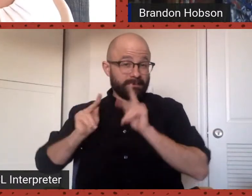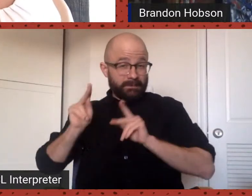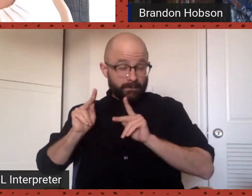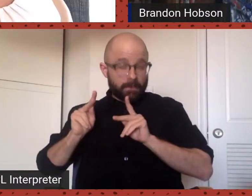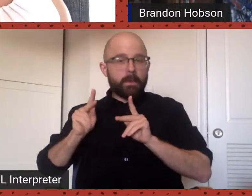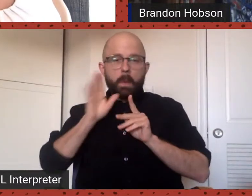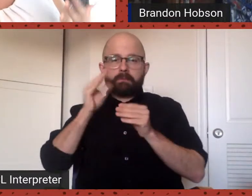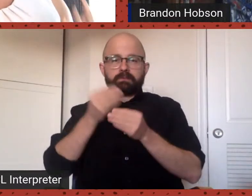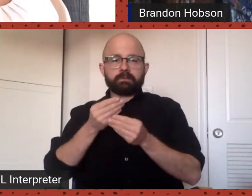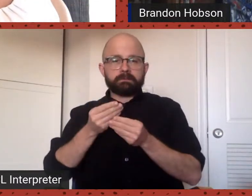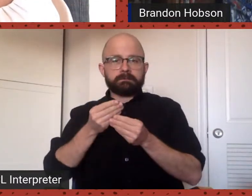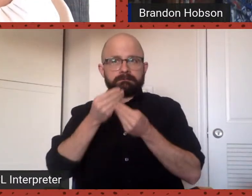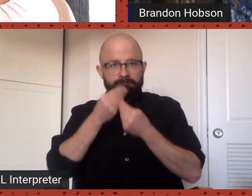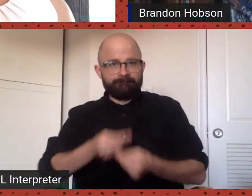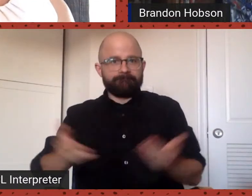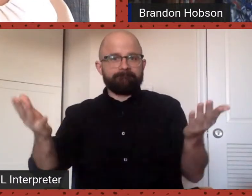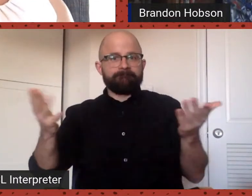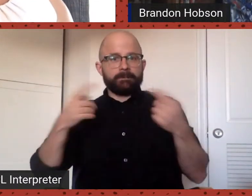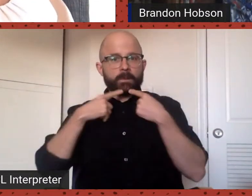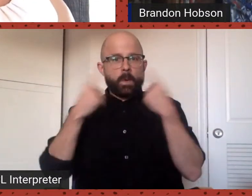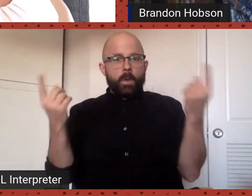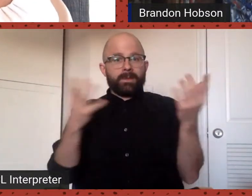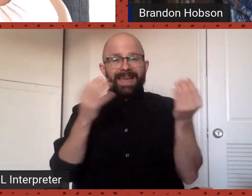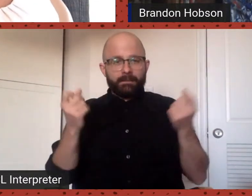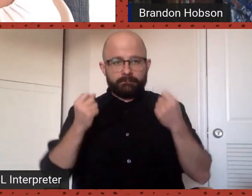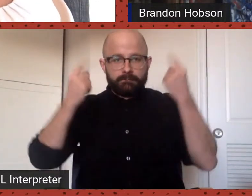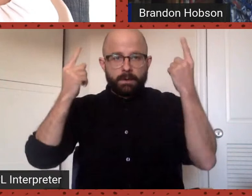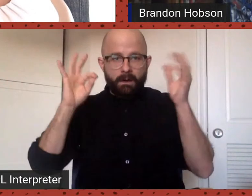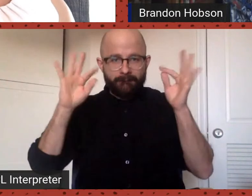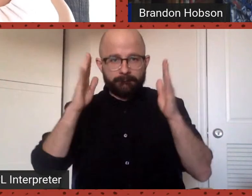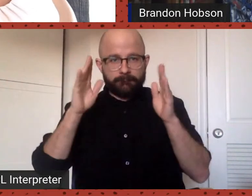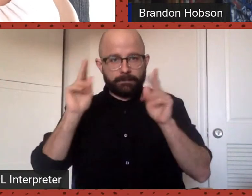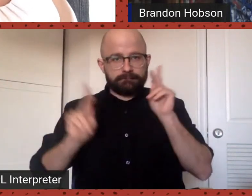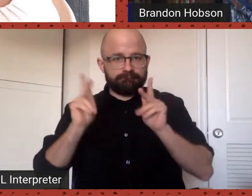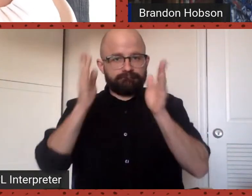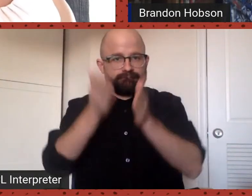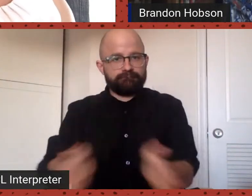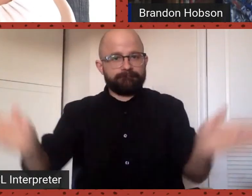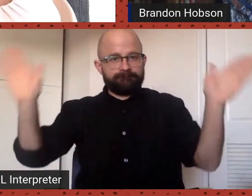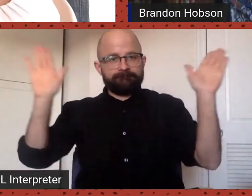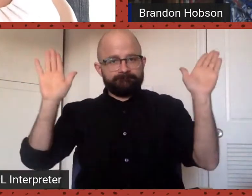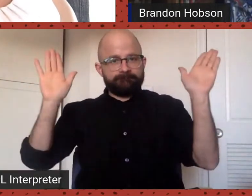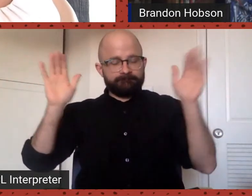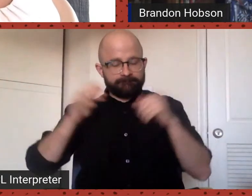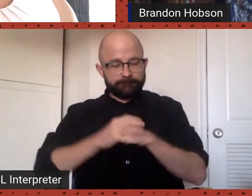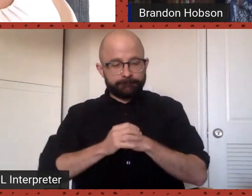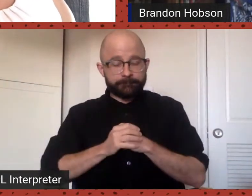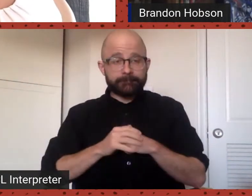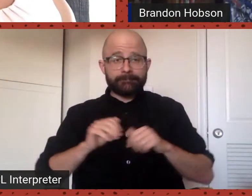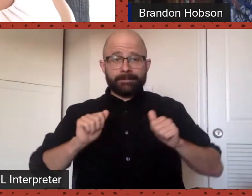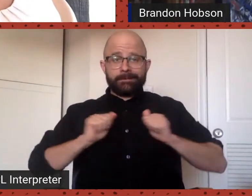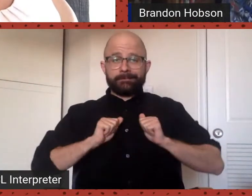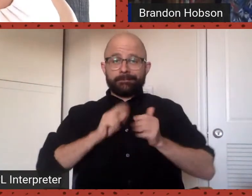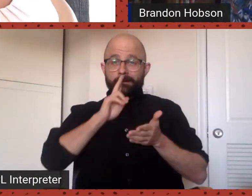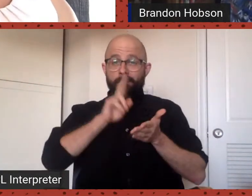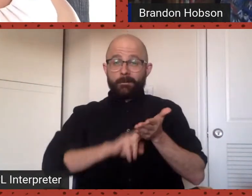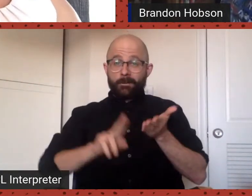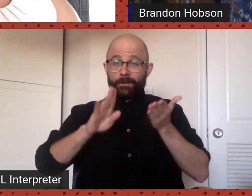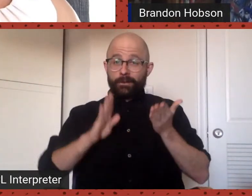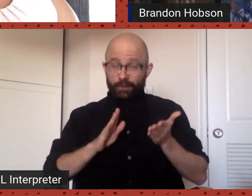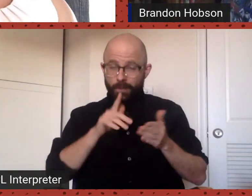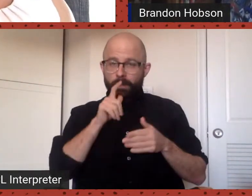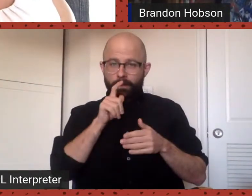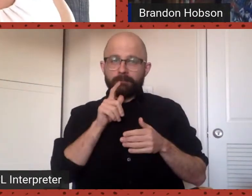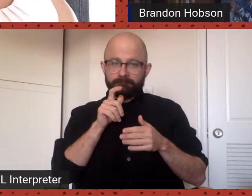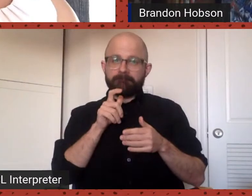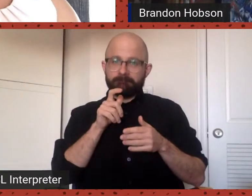told and understood by members of the general public. As an author releasing a number